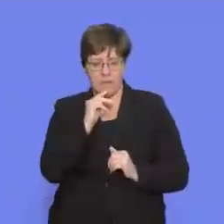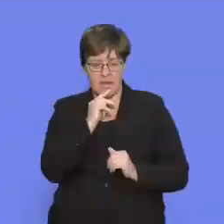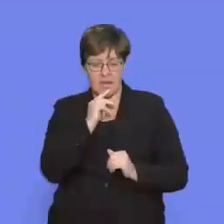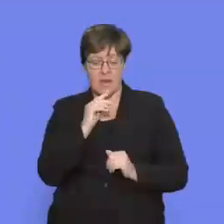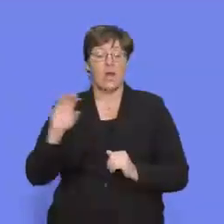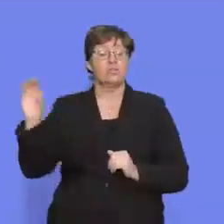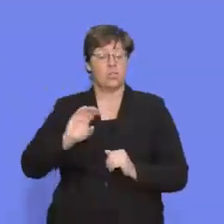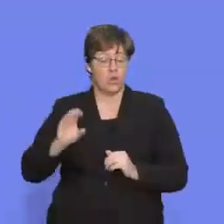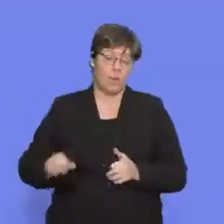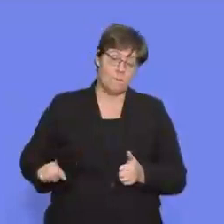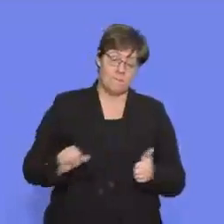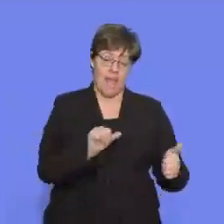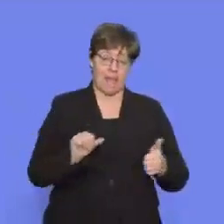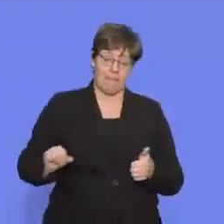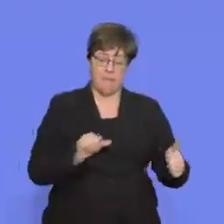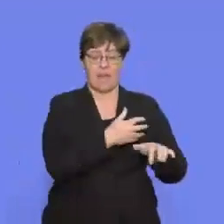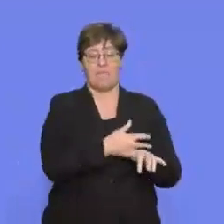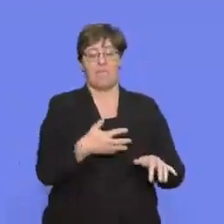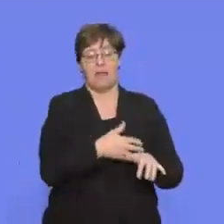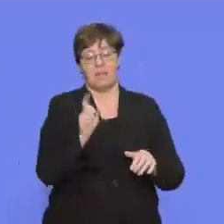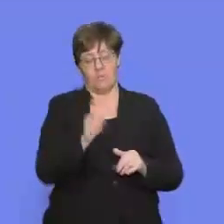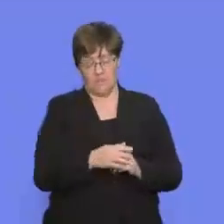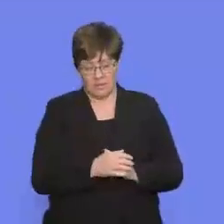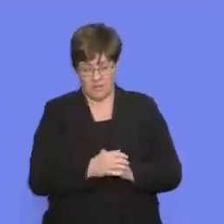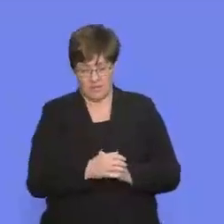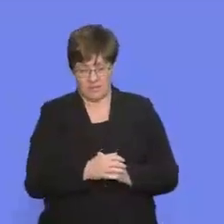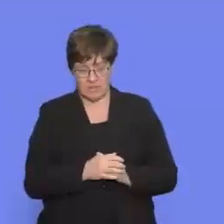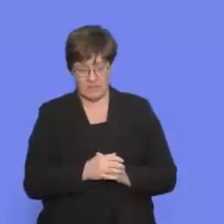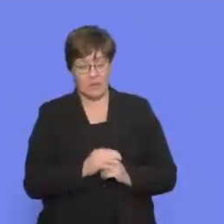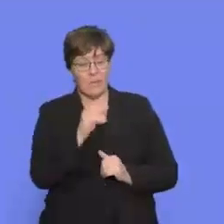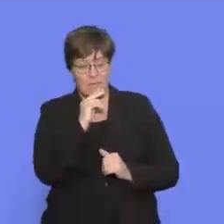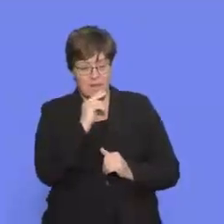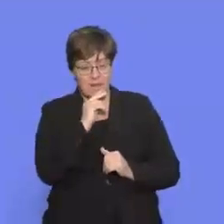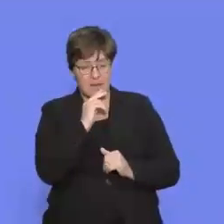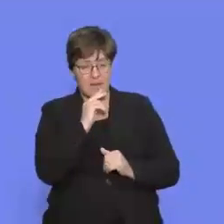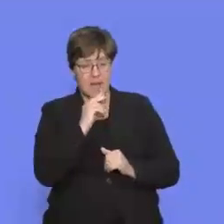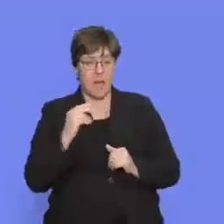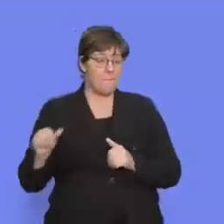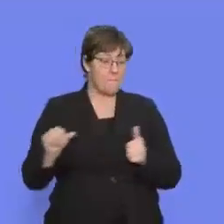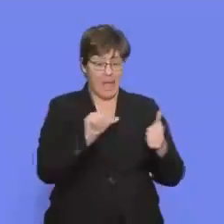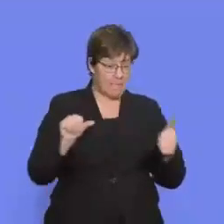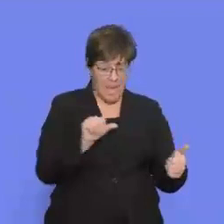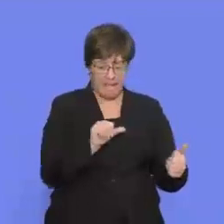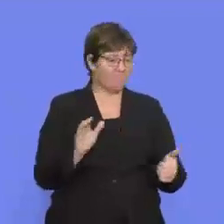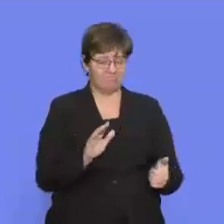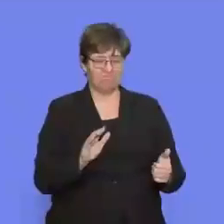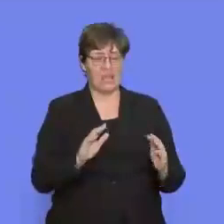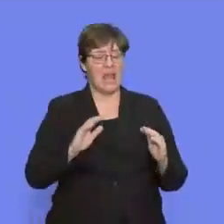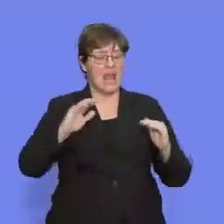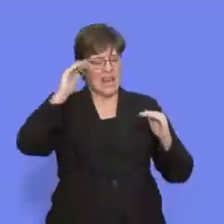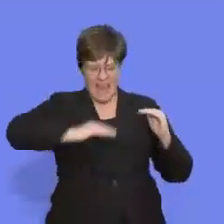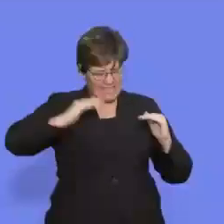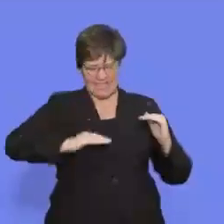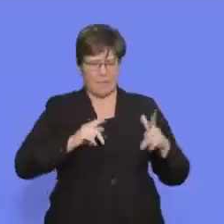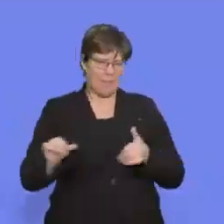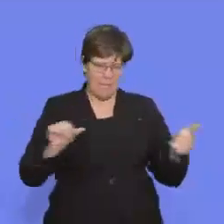will decrease. When it decreases, the level of salt now in the blood